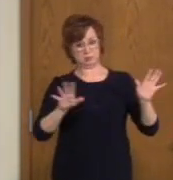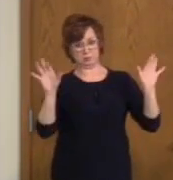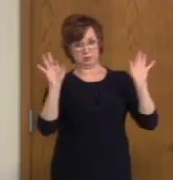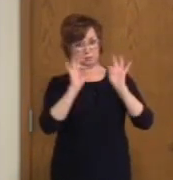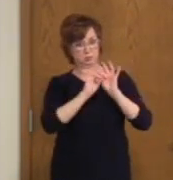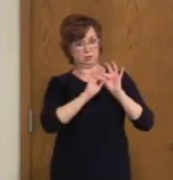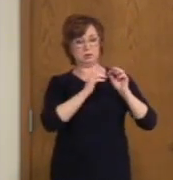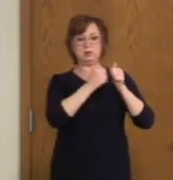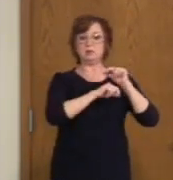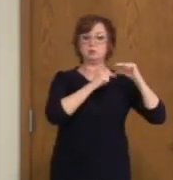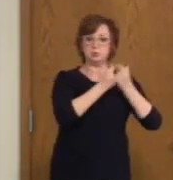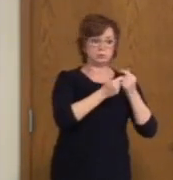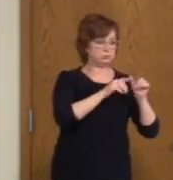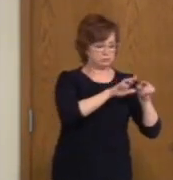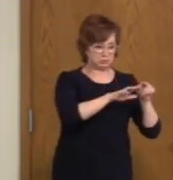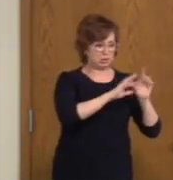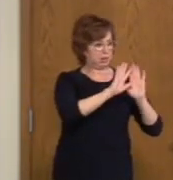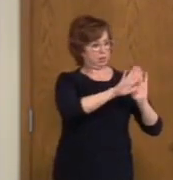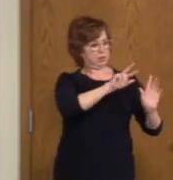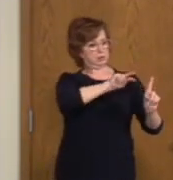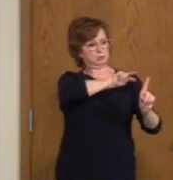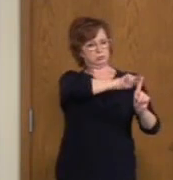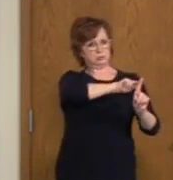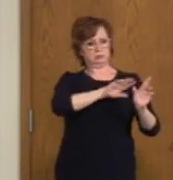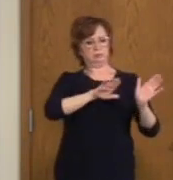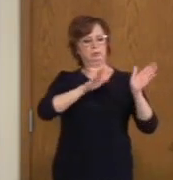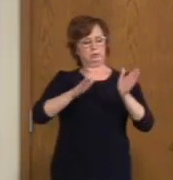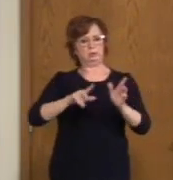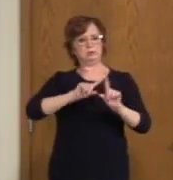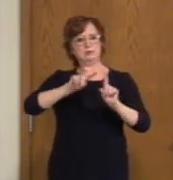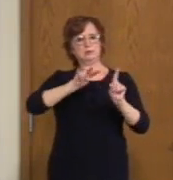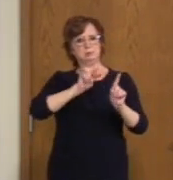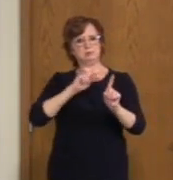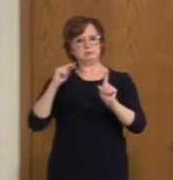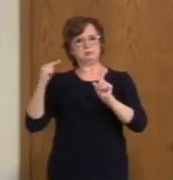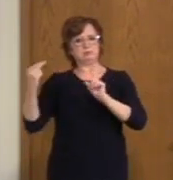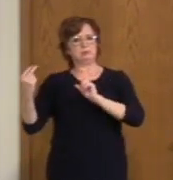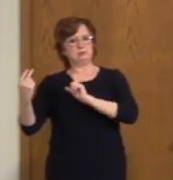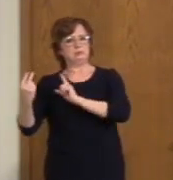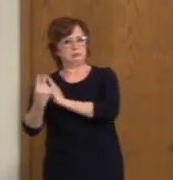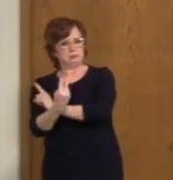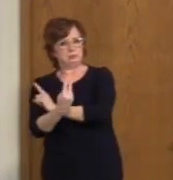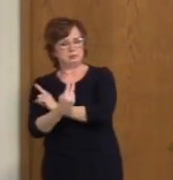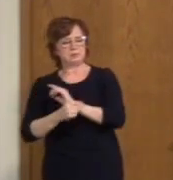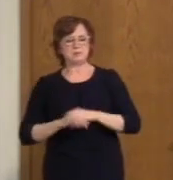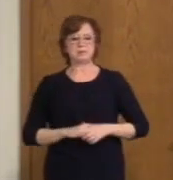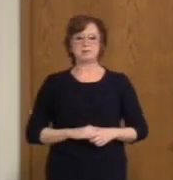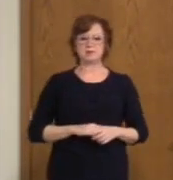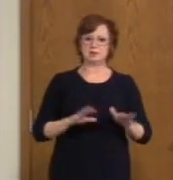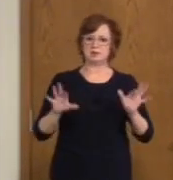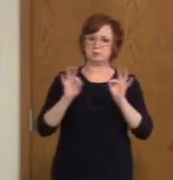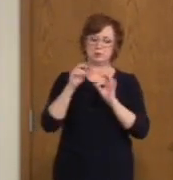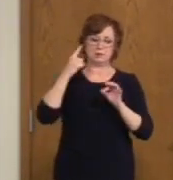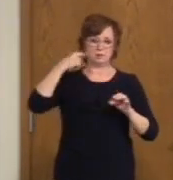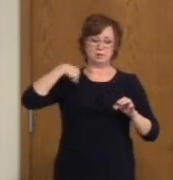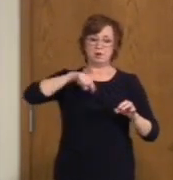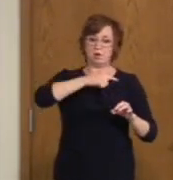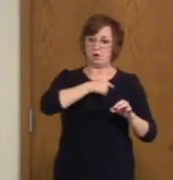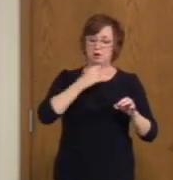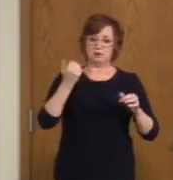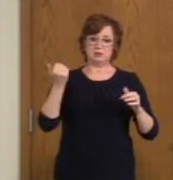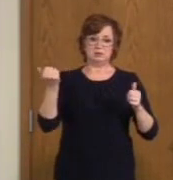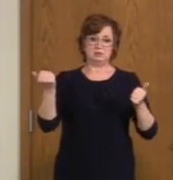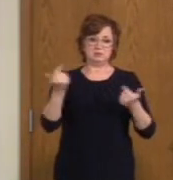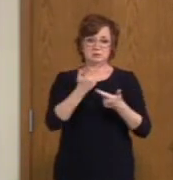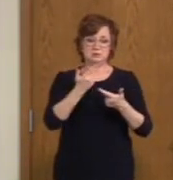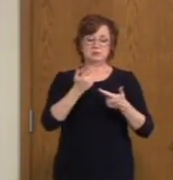consider getting vaccinated and why it's important for all of us to keep us all safe. So let's all do exactly